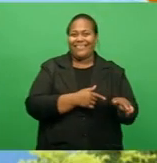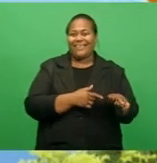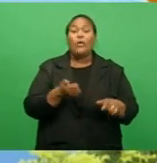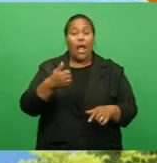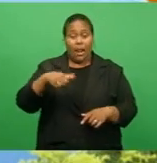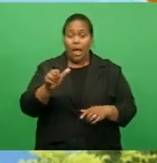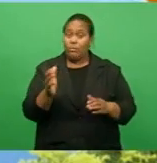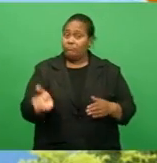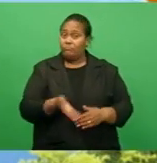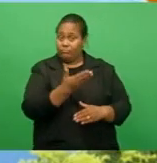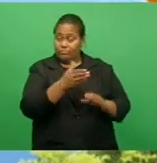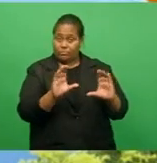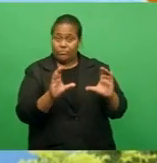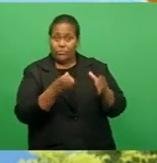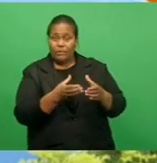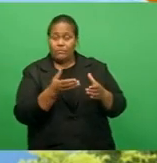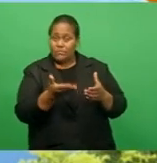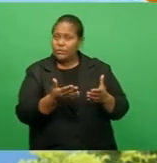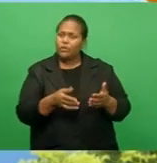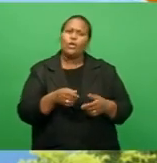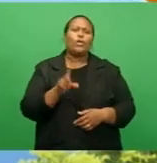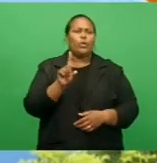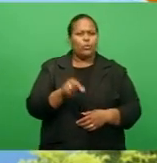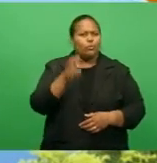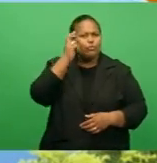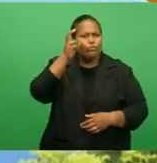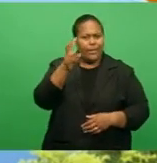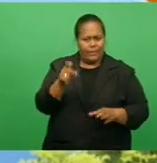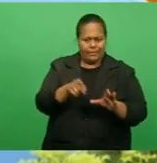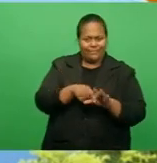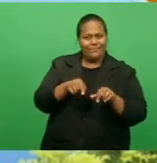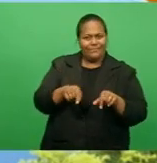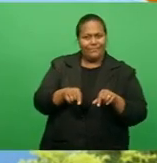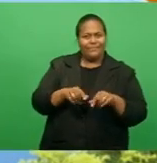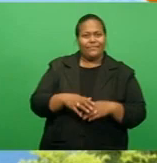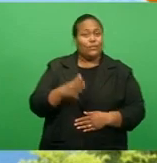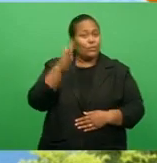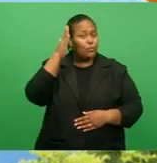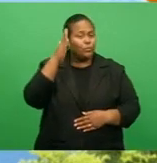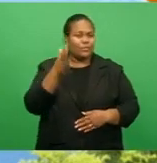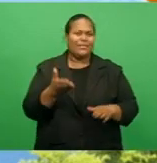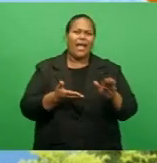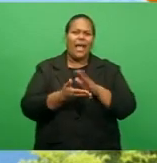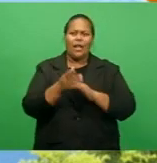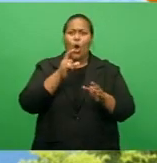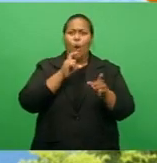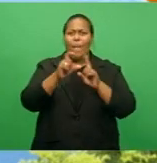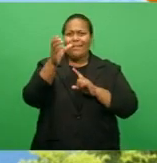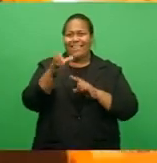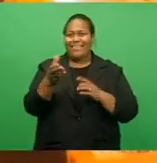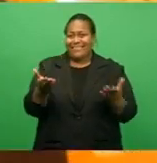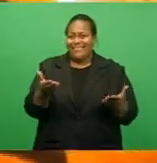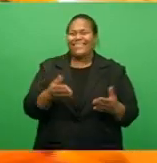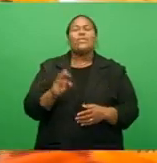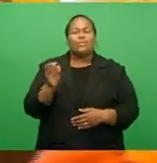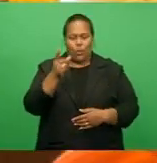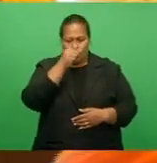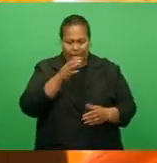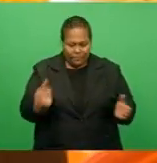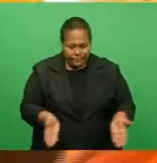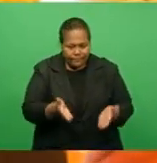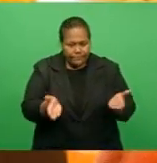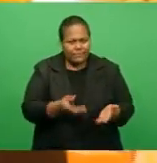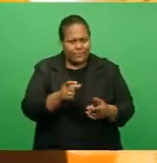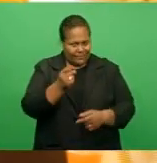lot to do in-house training to those under their command, just to enable them